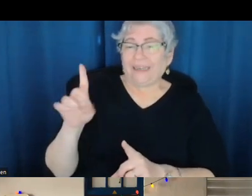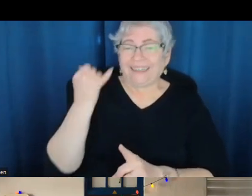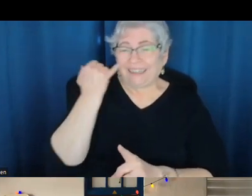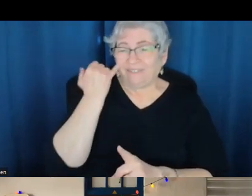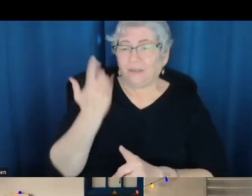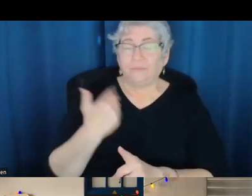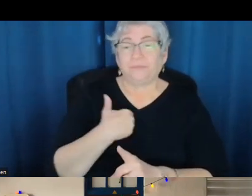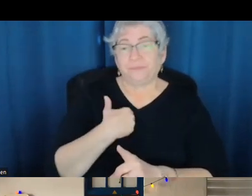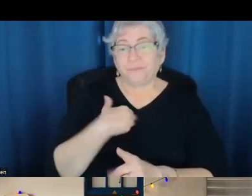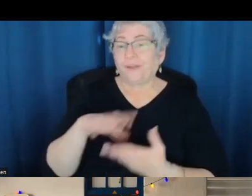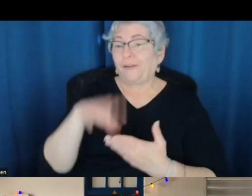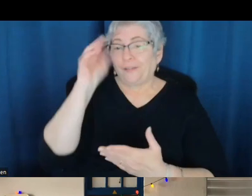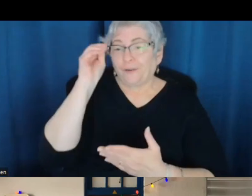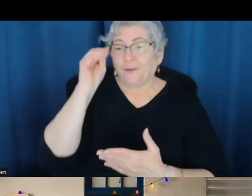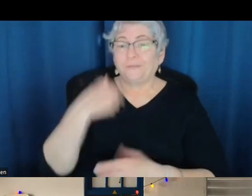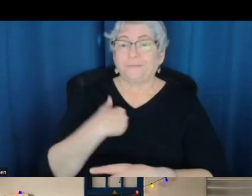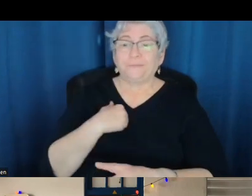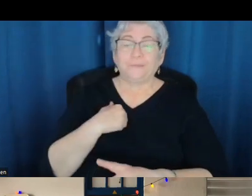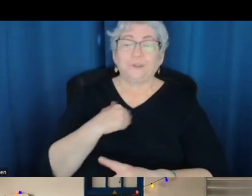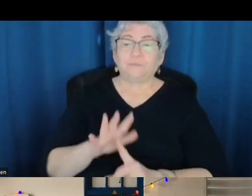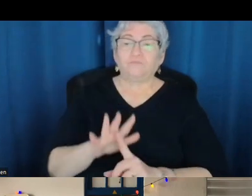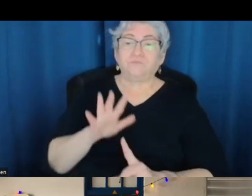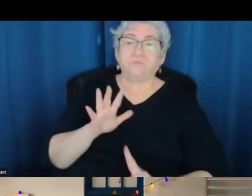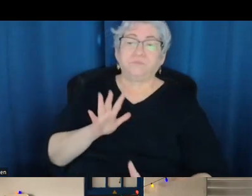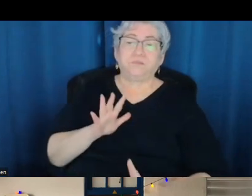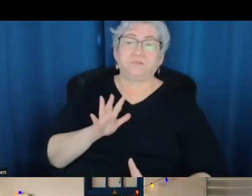I have learned to take a step back.